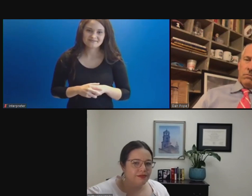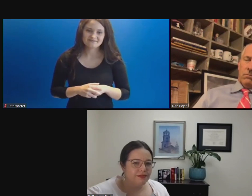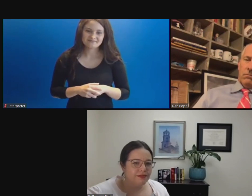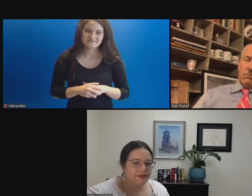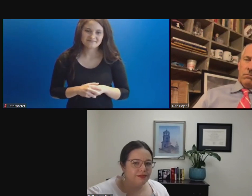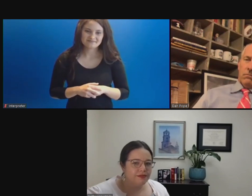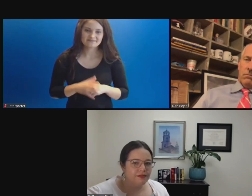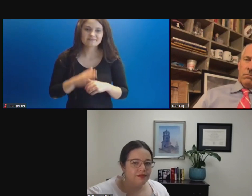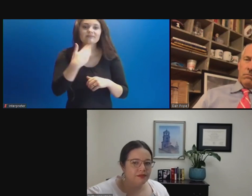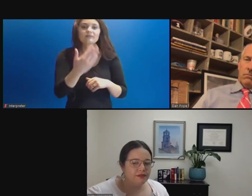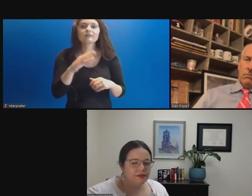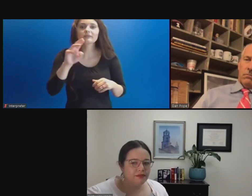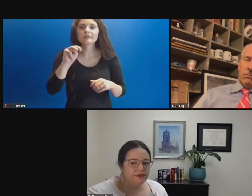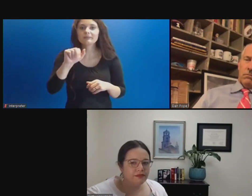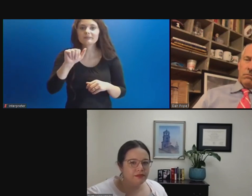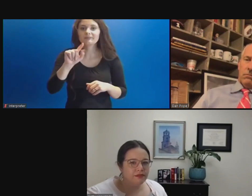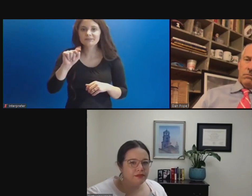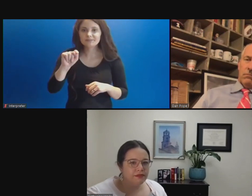Next we have Matt Dotre.